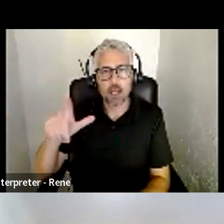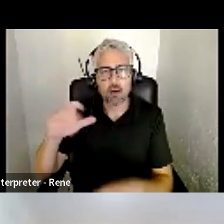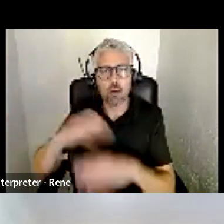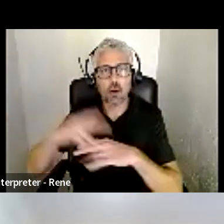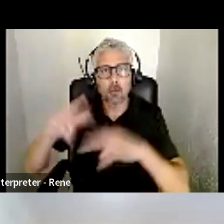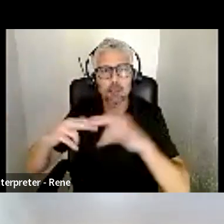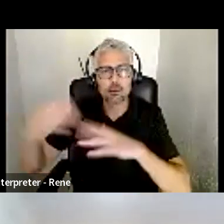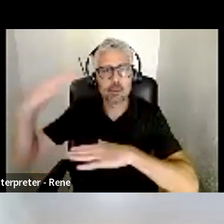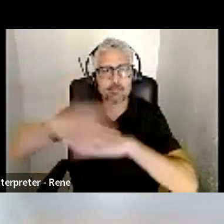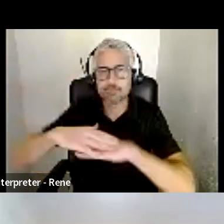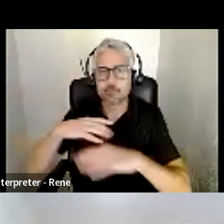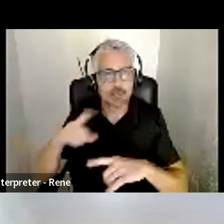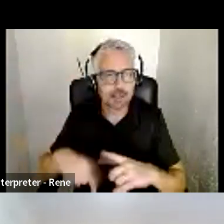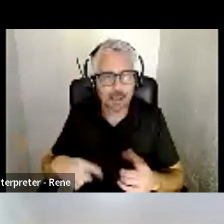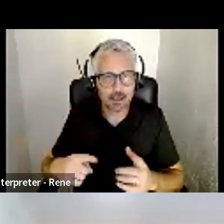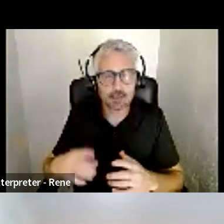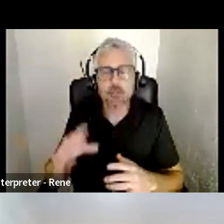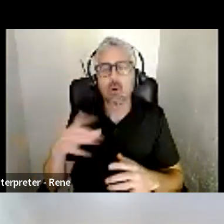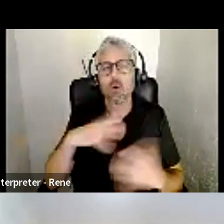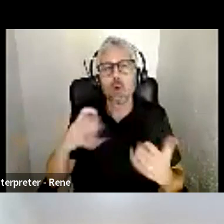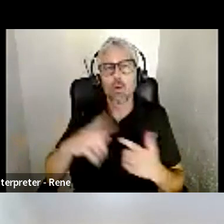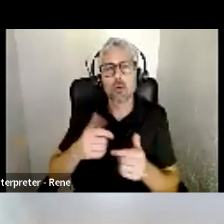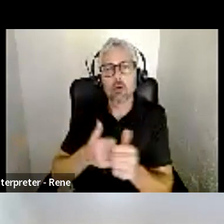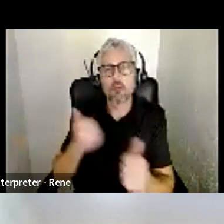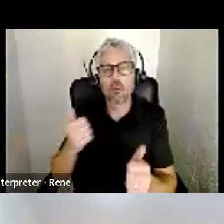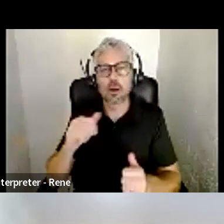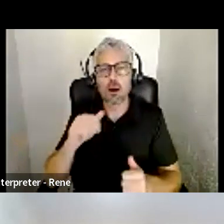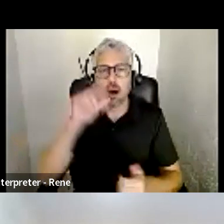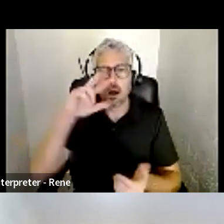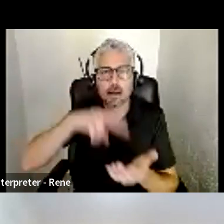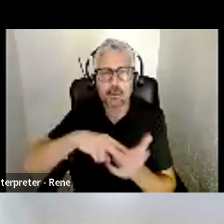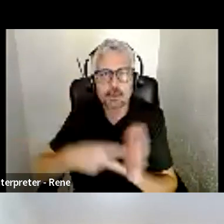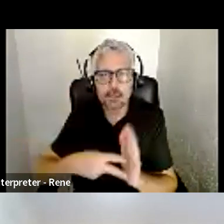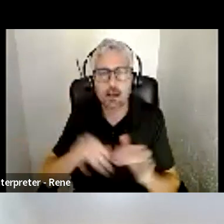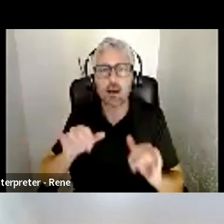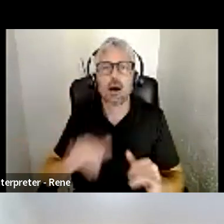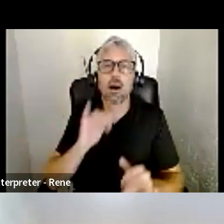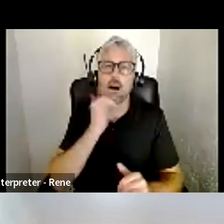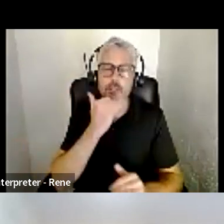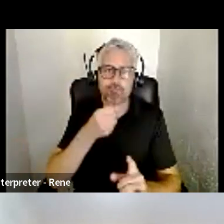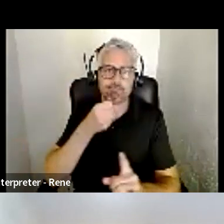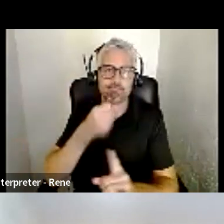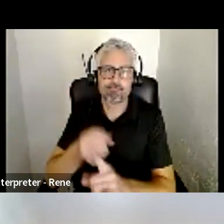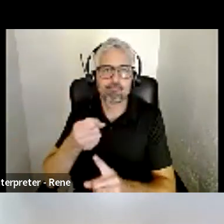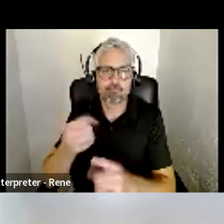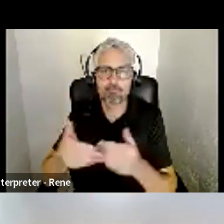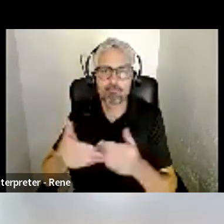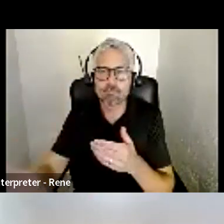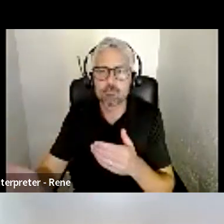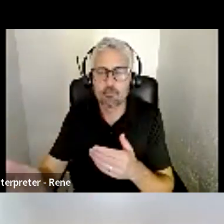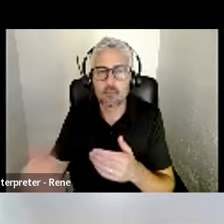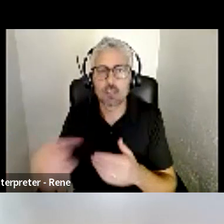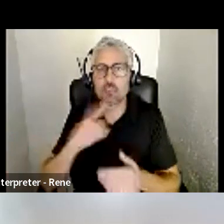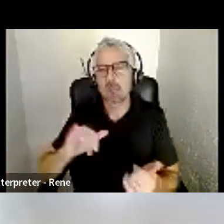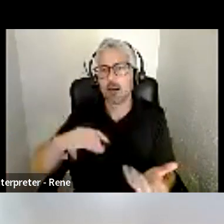what we do to avoid an unintended consequence, which will perhaps divert from the